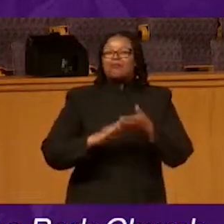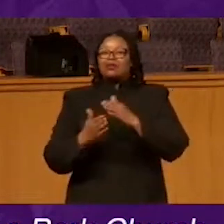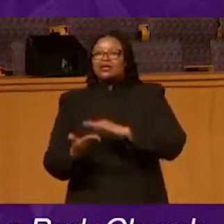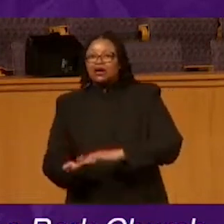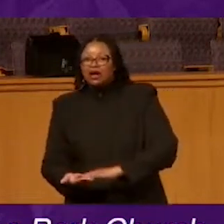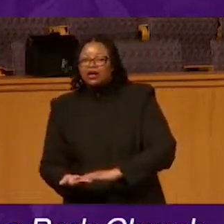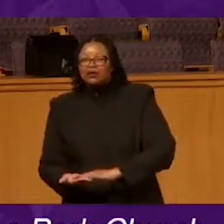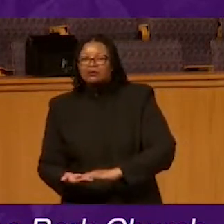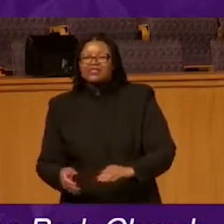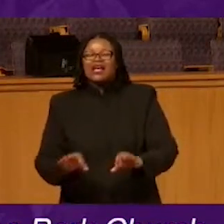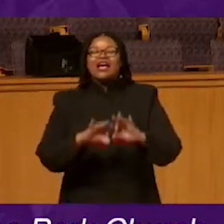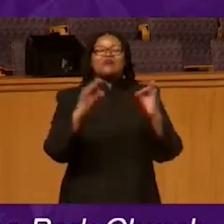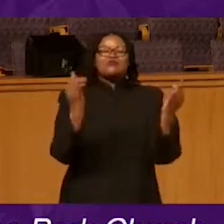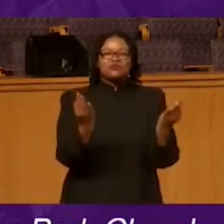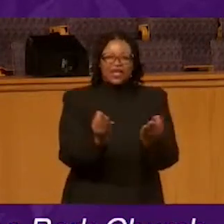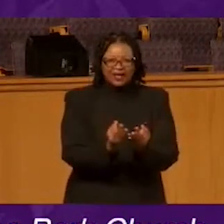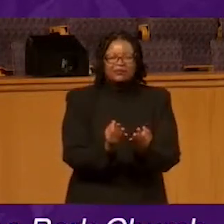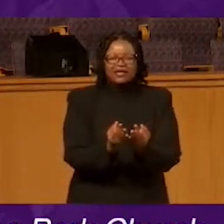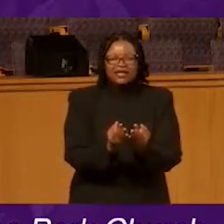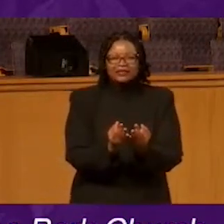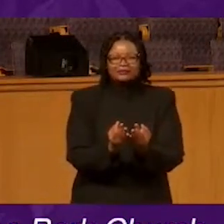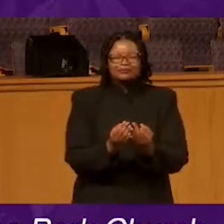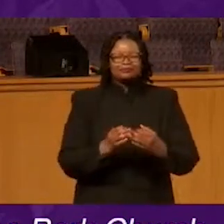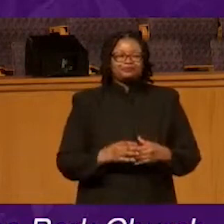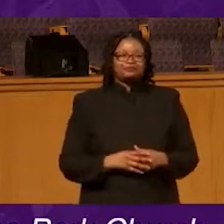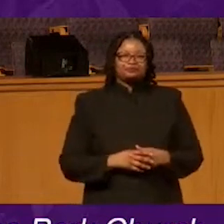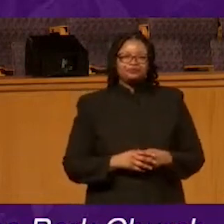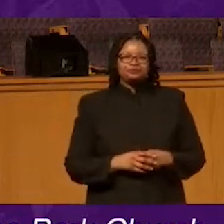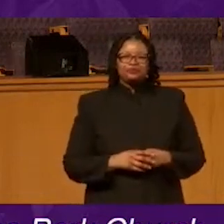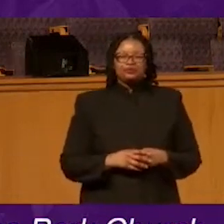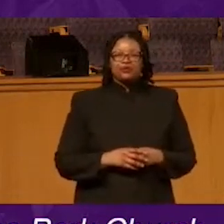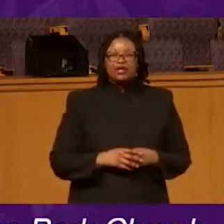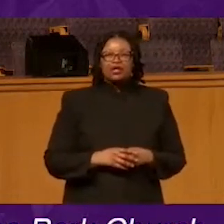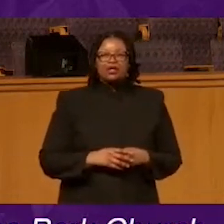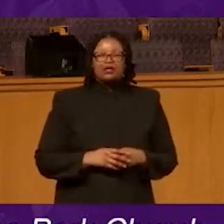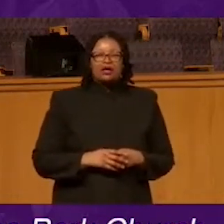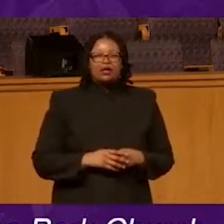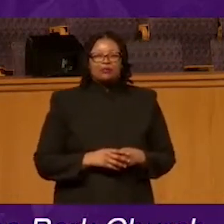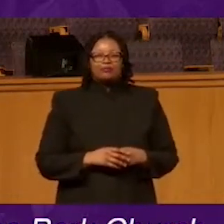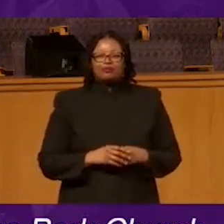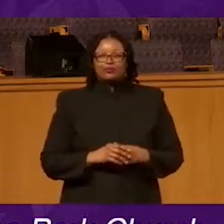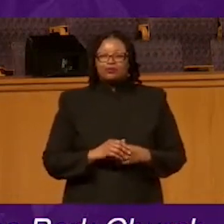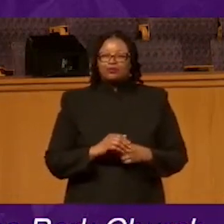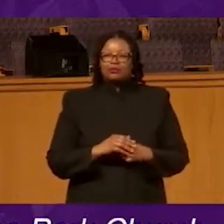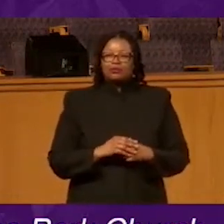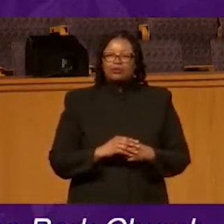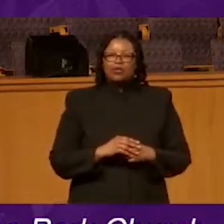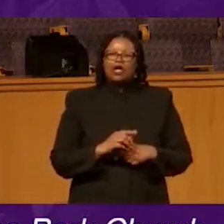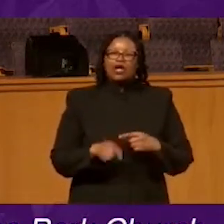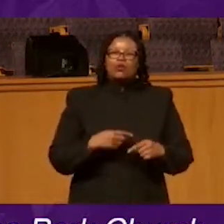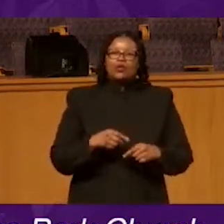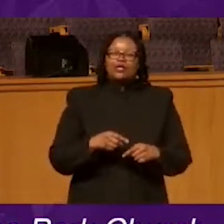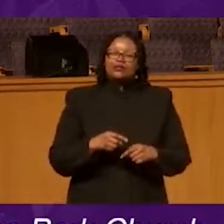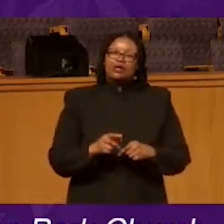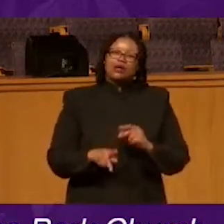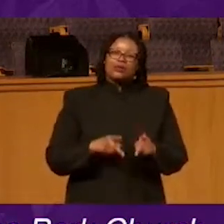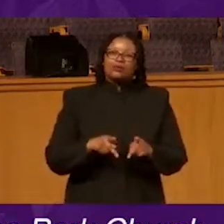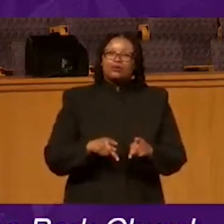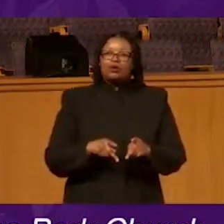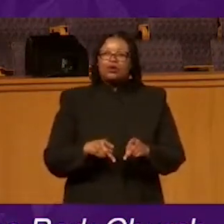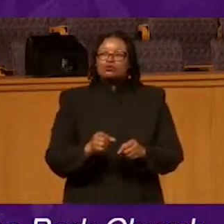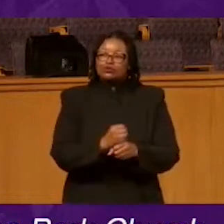becomes family. You know, the customer at Starbucks has a different experience than the worker